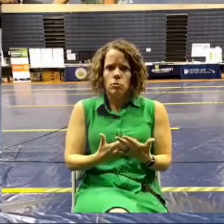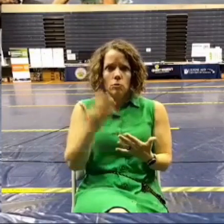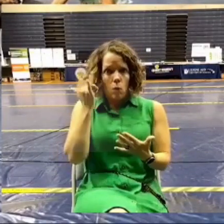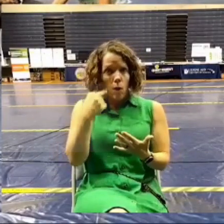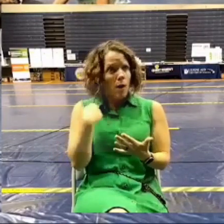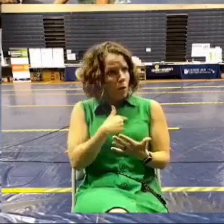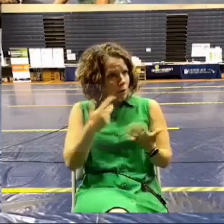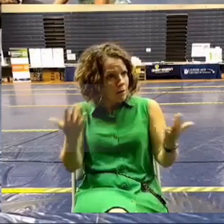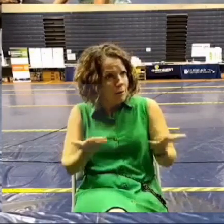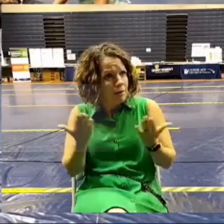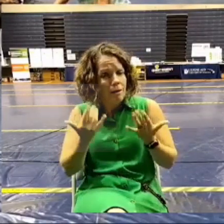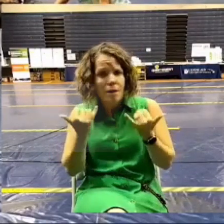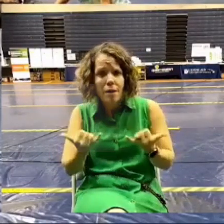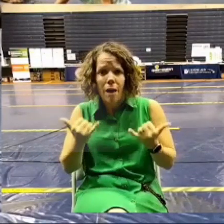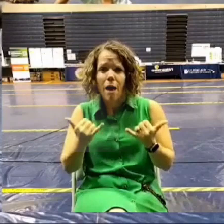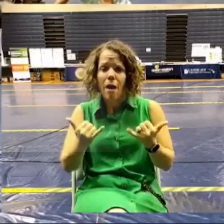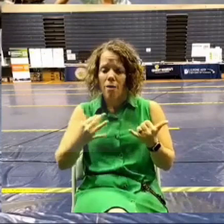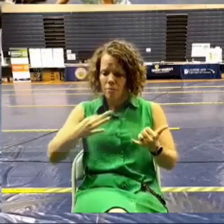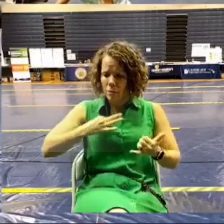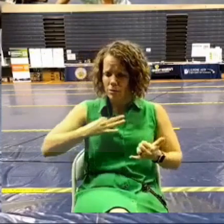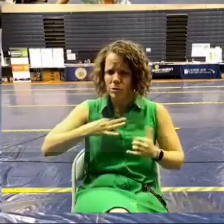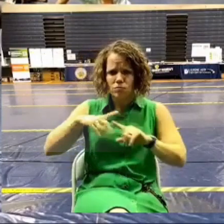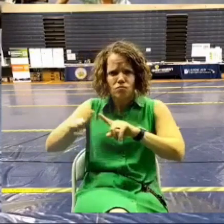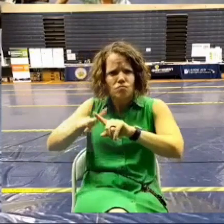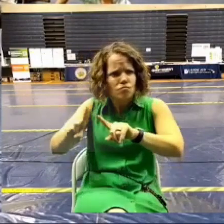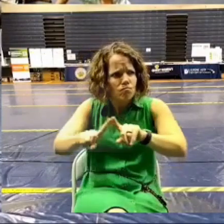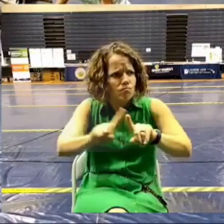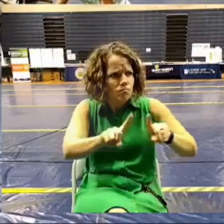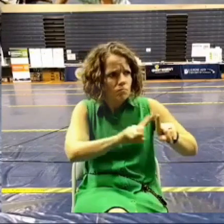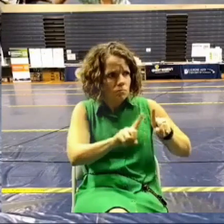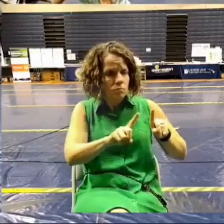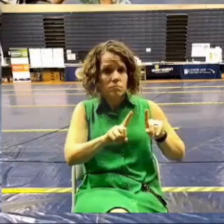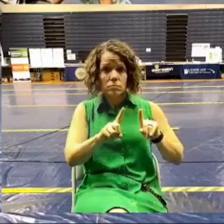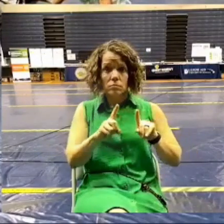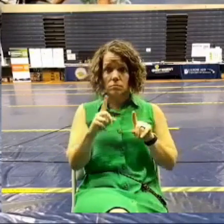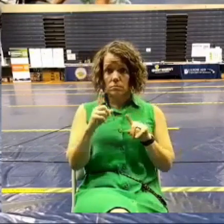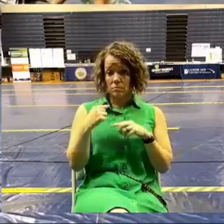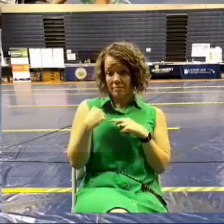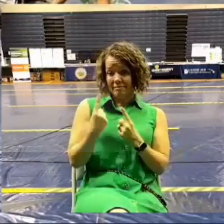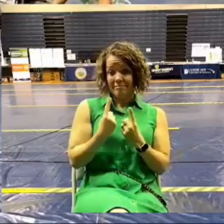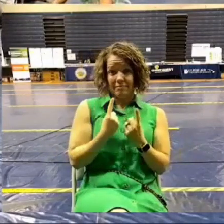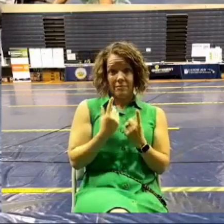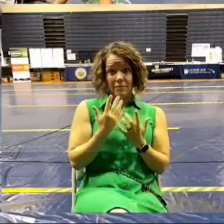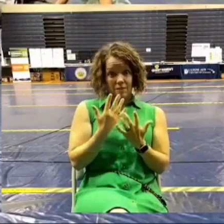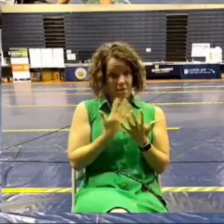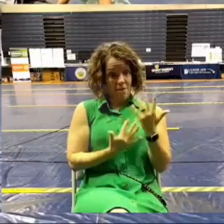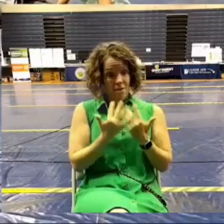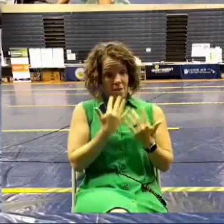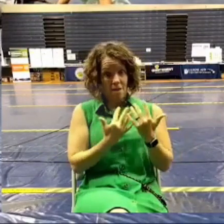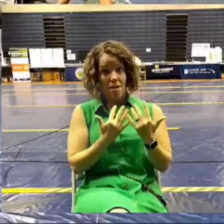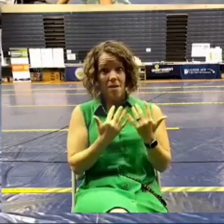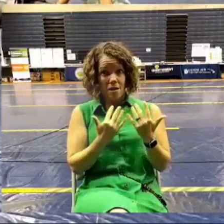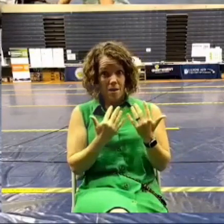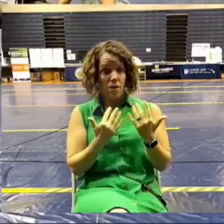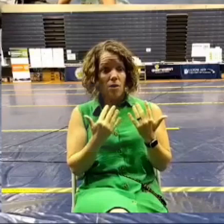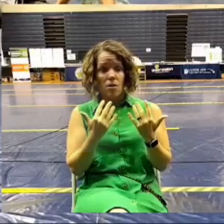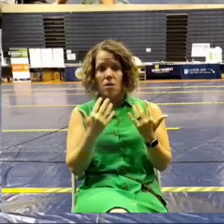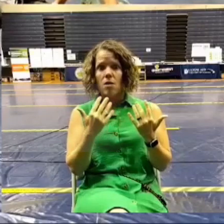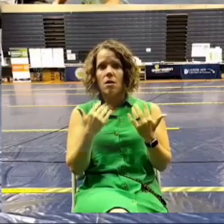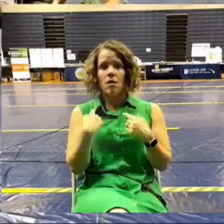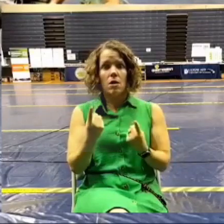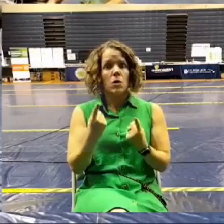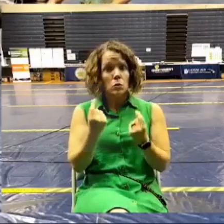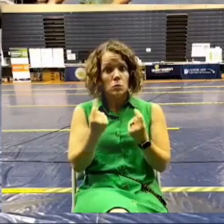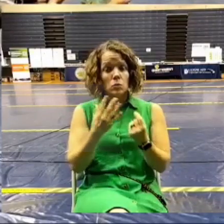in whatever aspect it might be. What I've been doing to volunteer since the fire, instead of putting surfboards in my